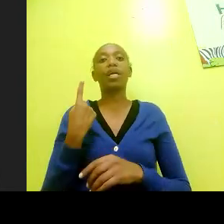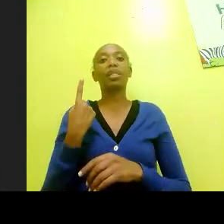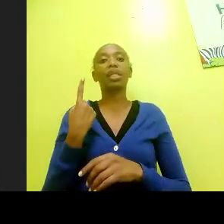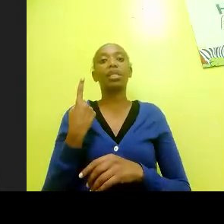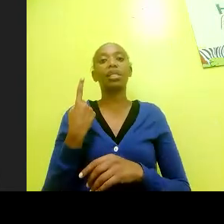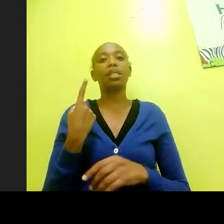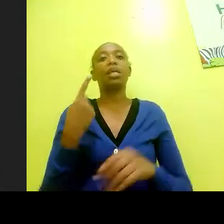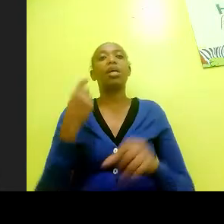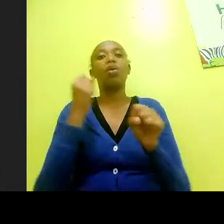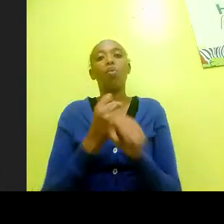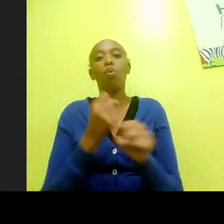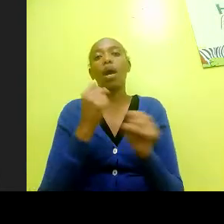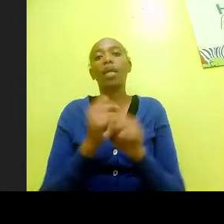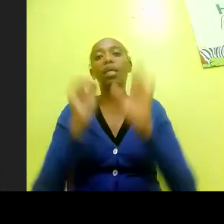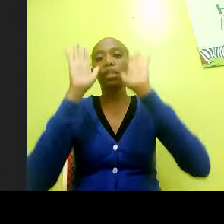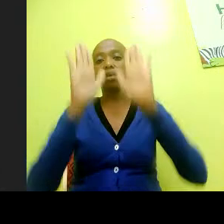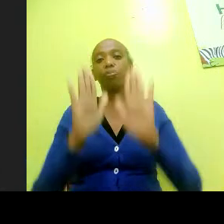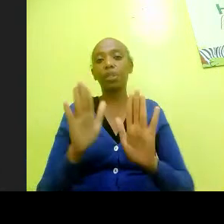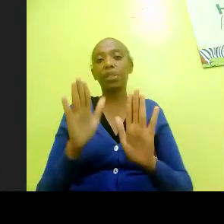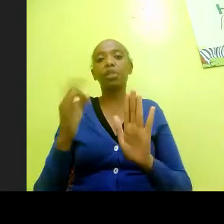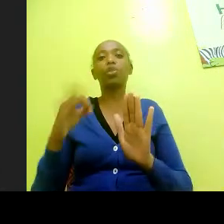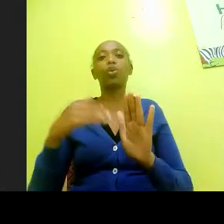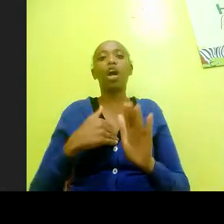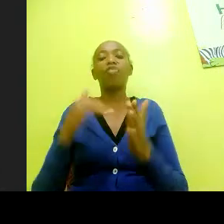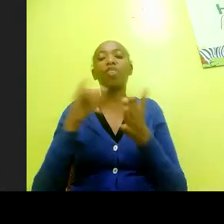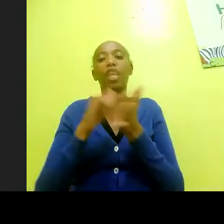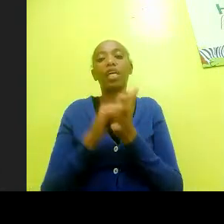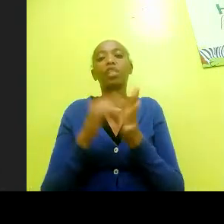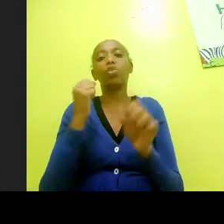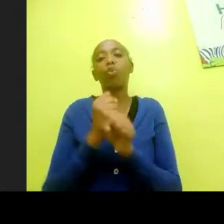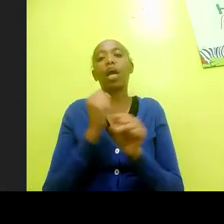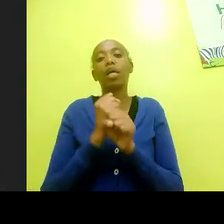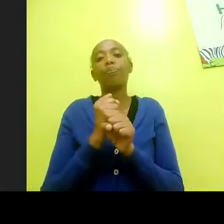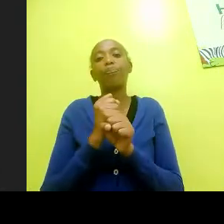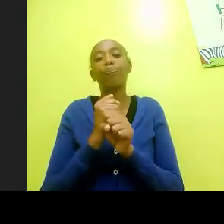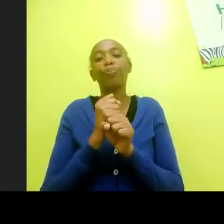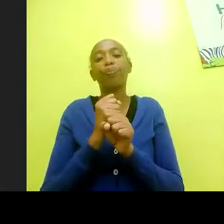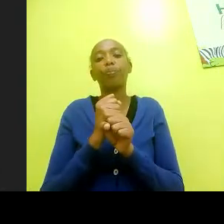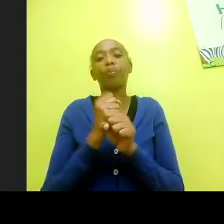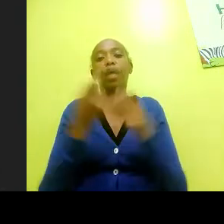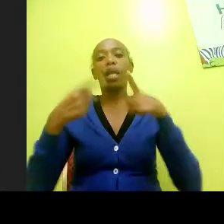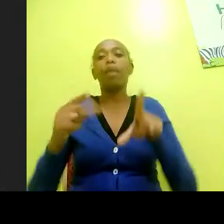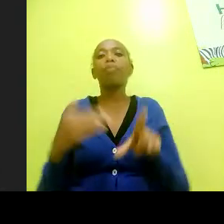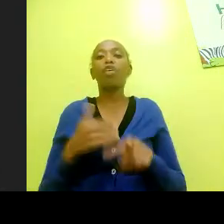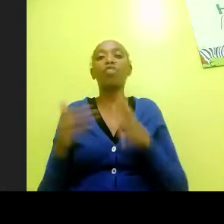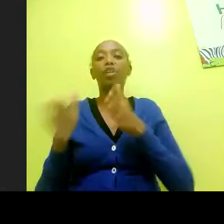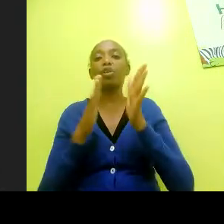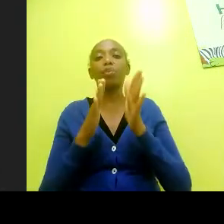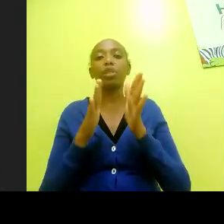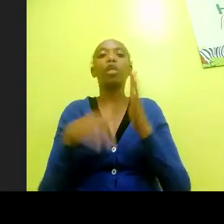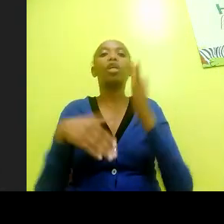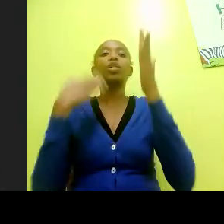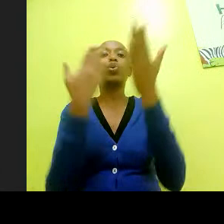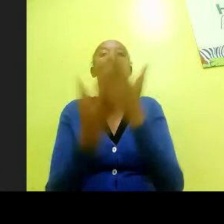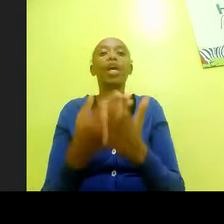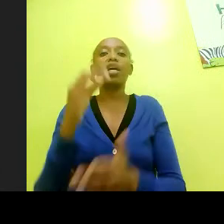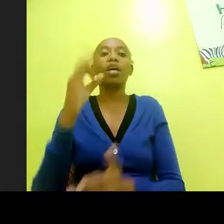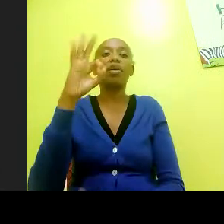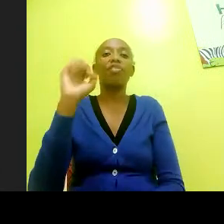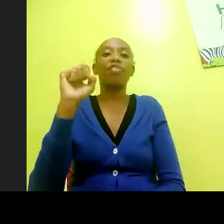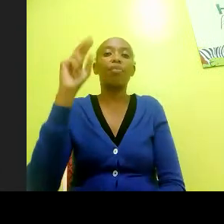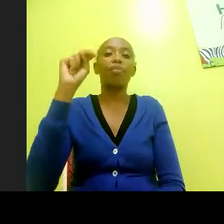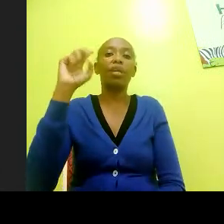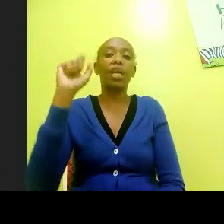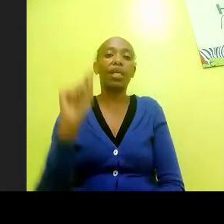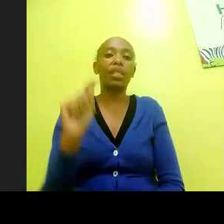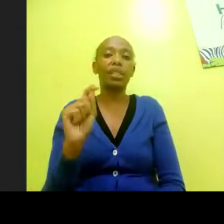is critical to conduct that kind of work. Let me take this opportunity to thank Femnet